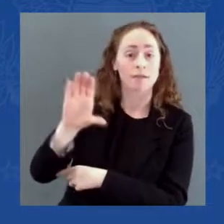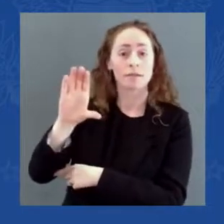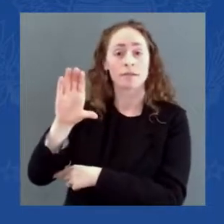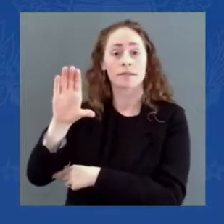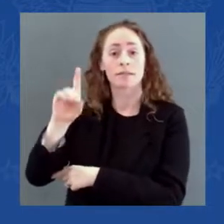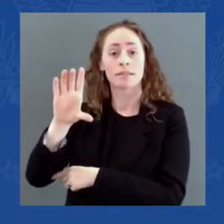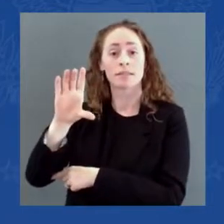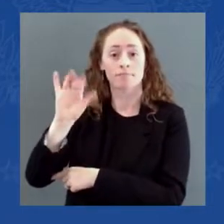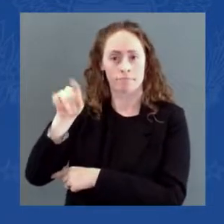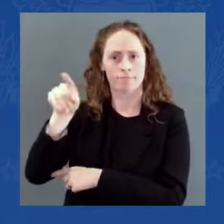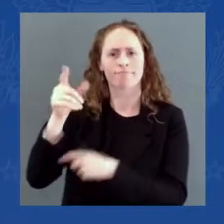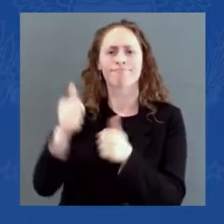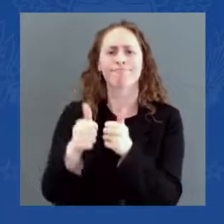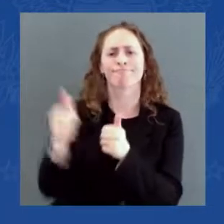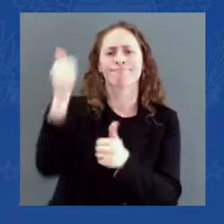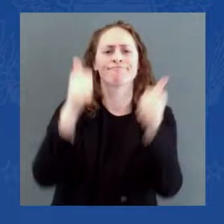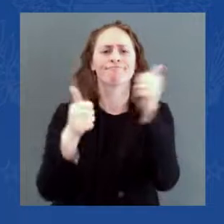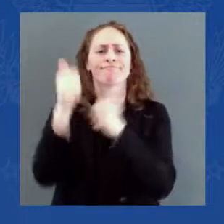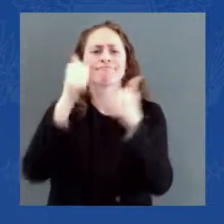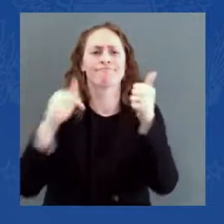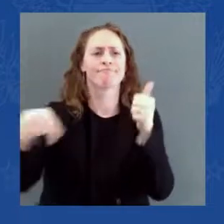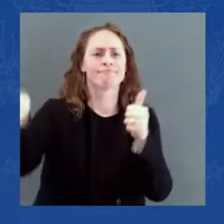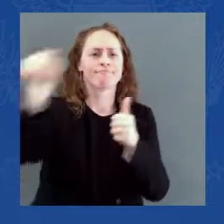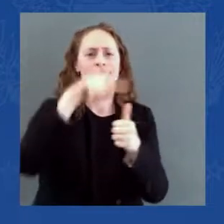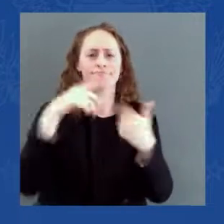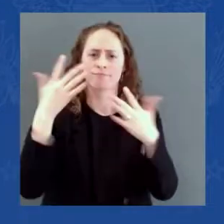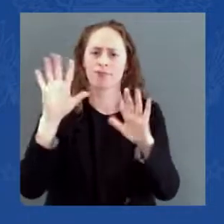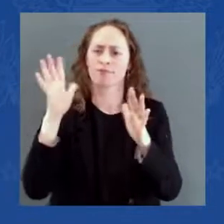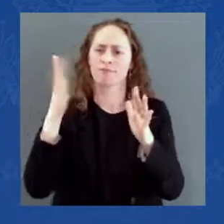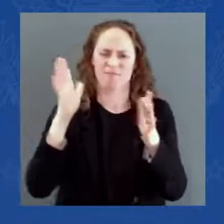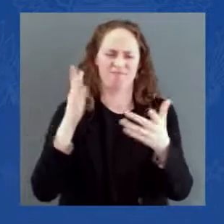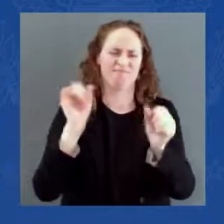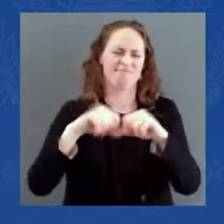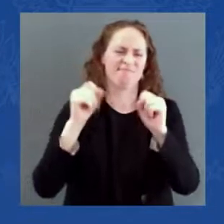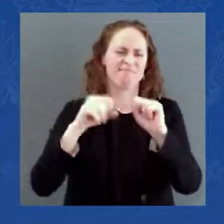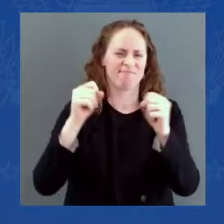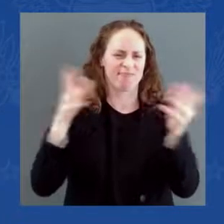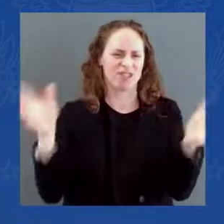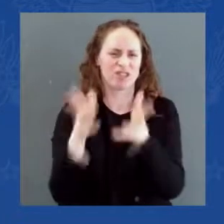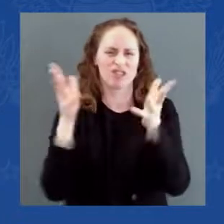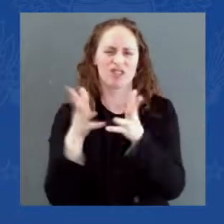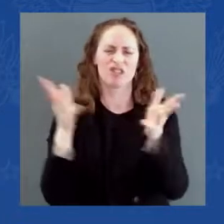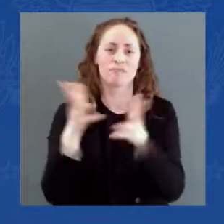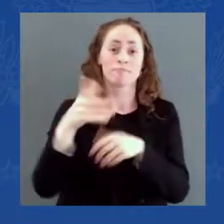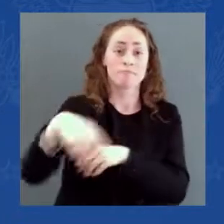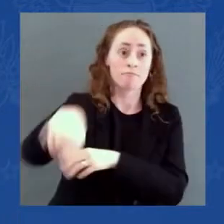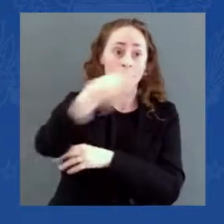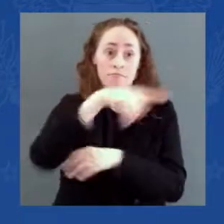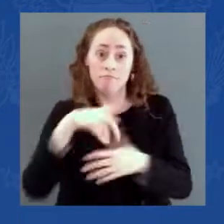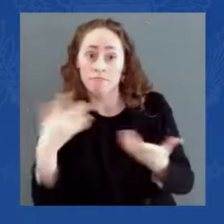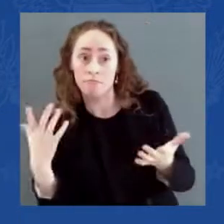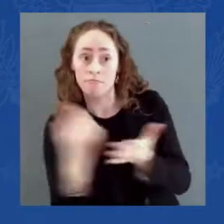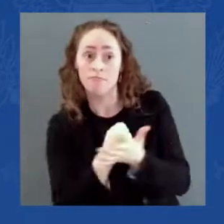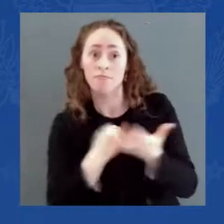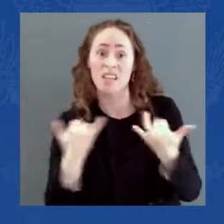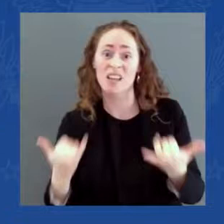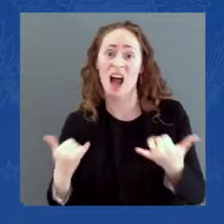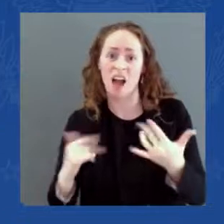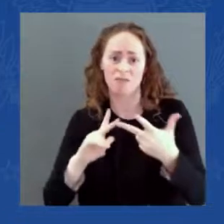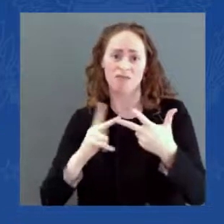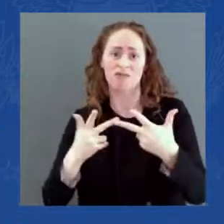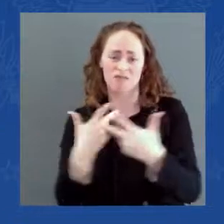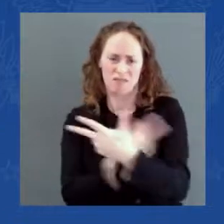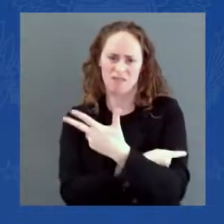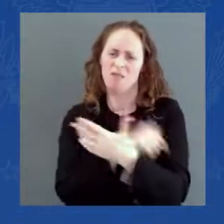all adults get a booster shot when it's time. But here's the deal. More than about 100 million are eligible for